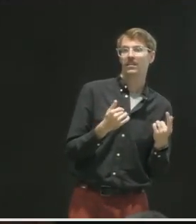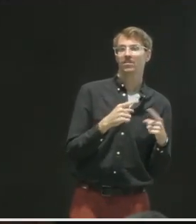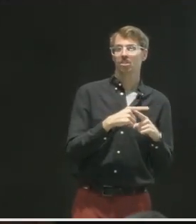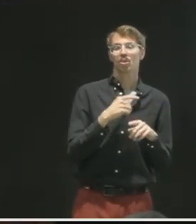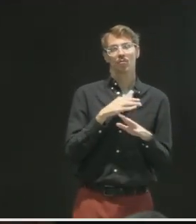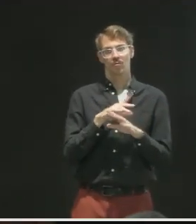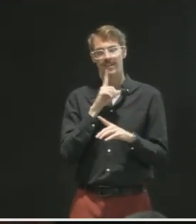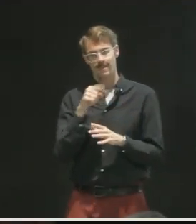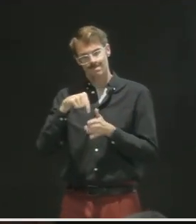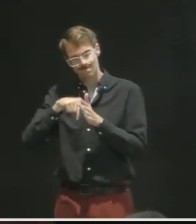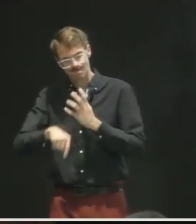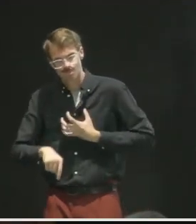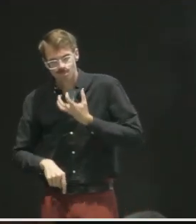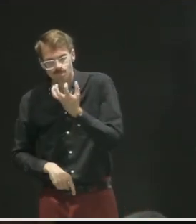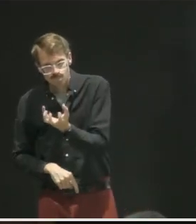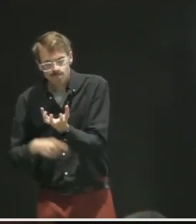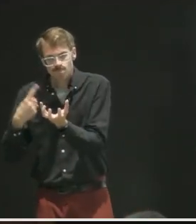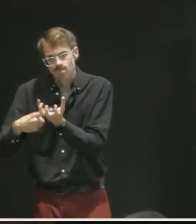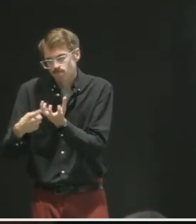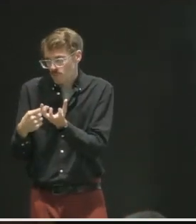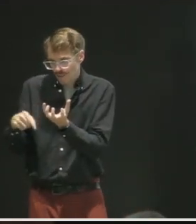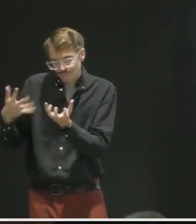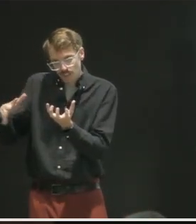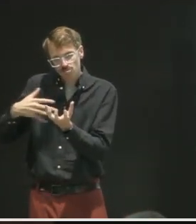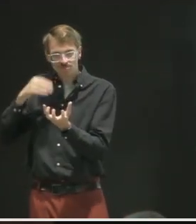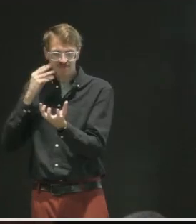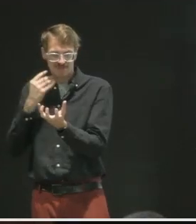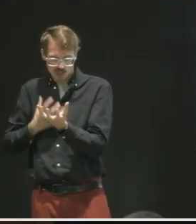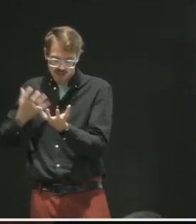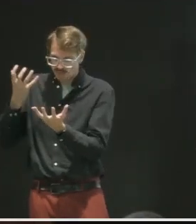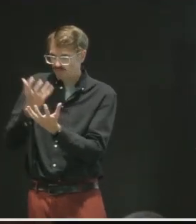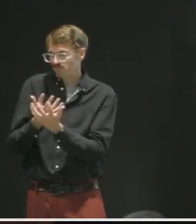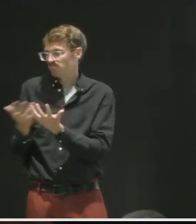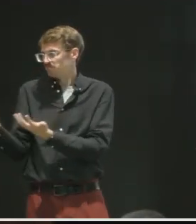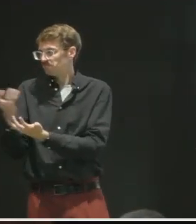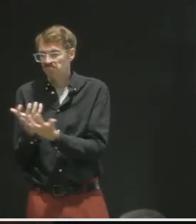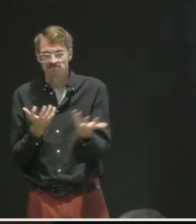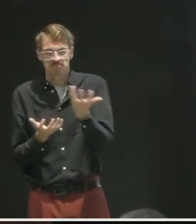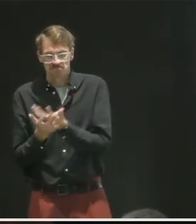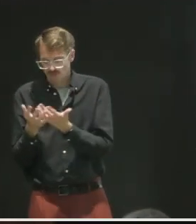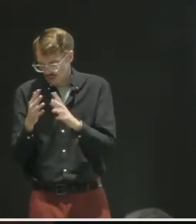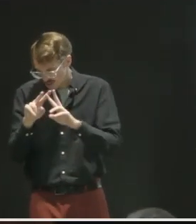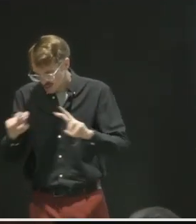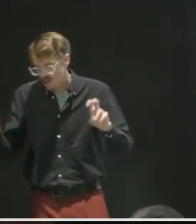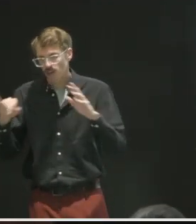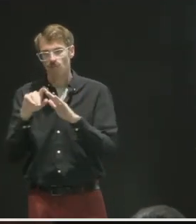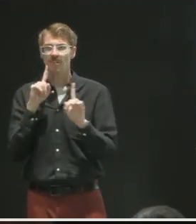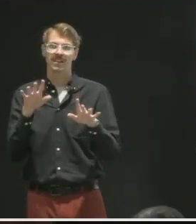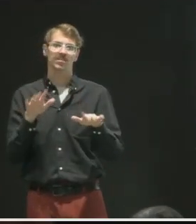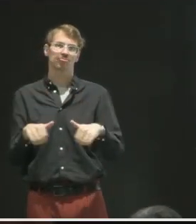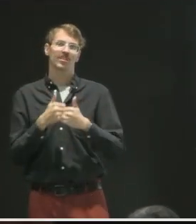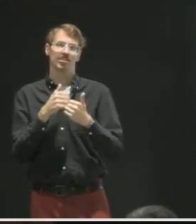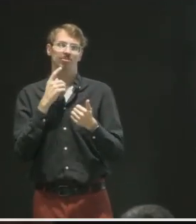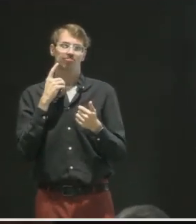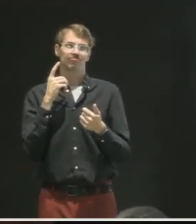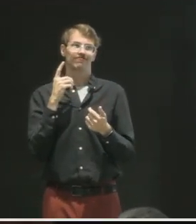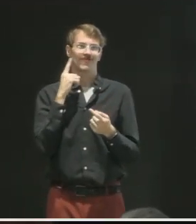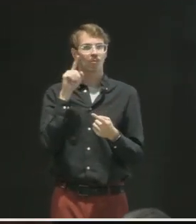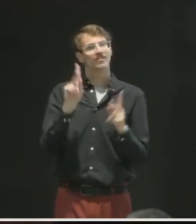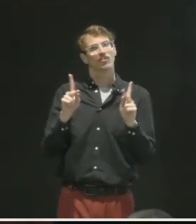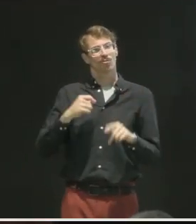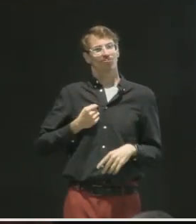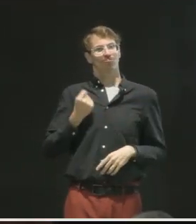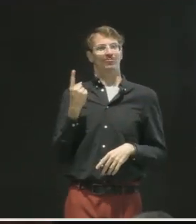understand. Because if you haven't experienced it, it can be sometimes challenging to actually understand what people go through. And also I think it's